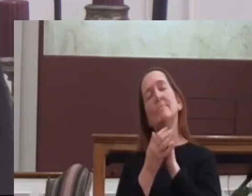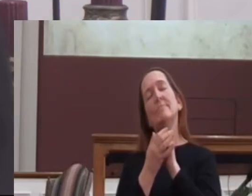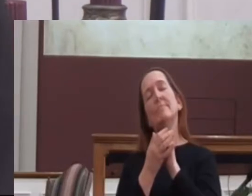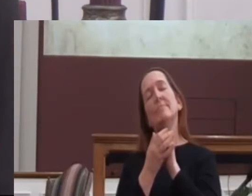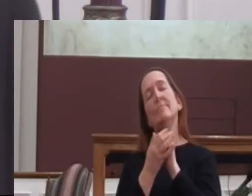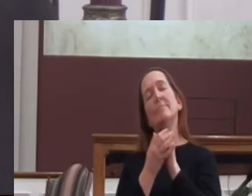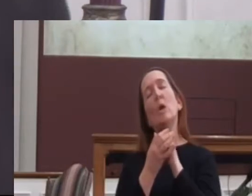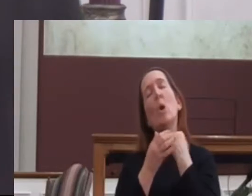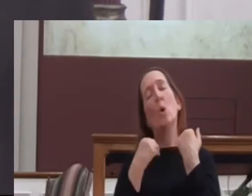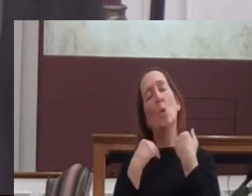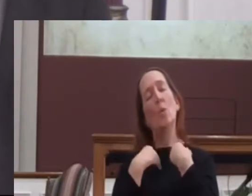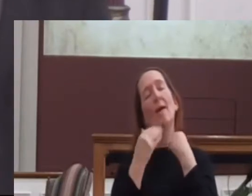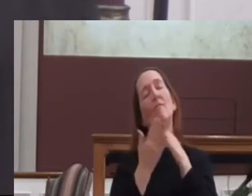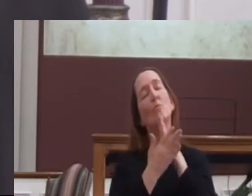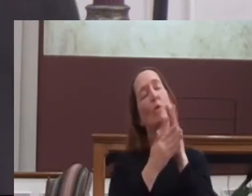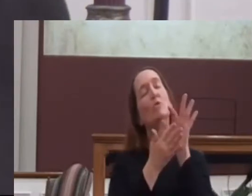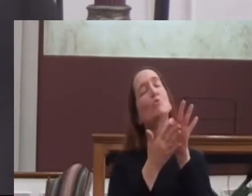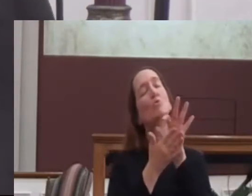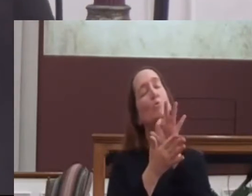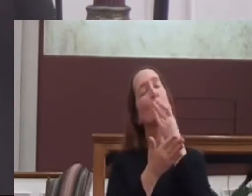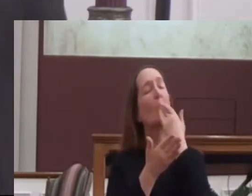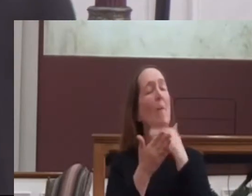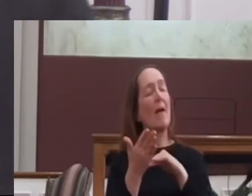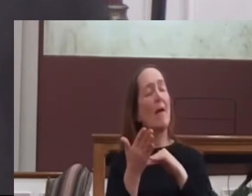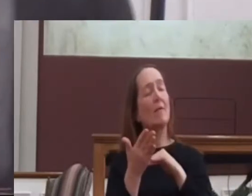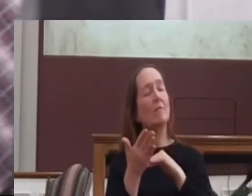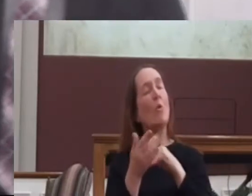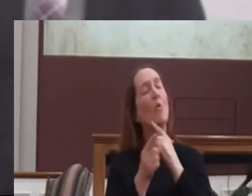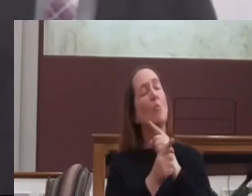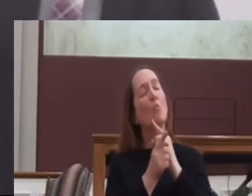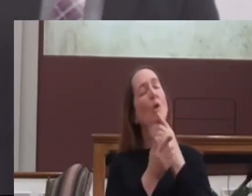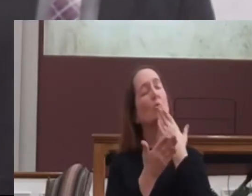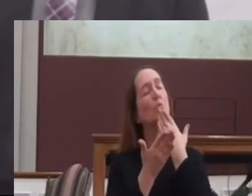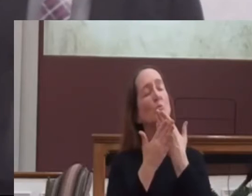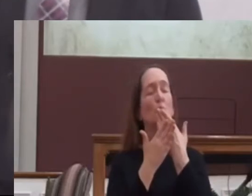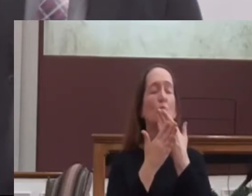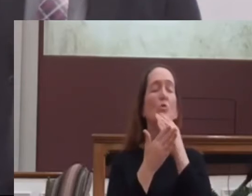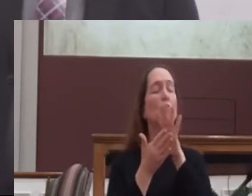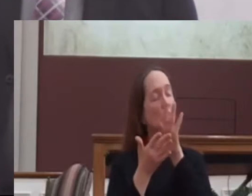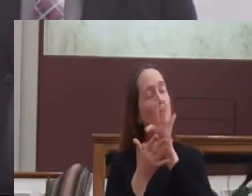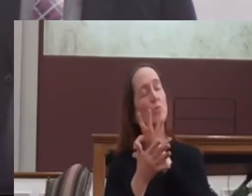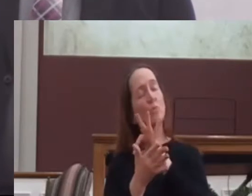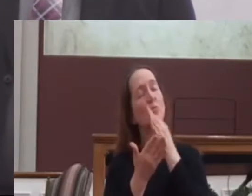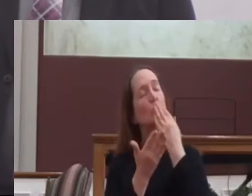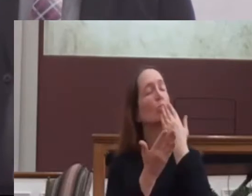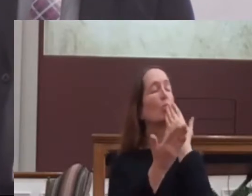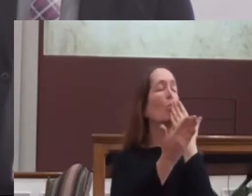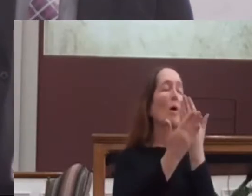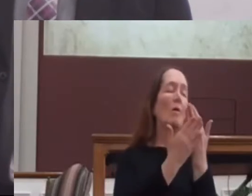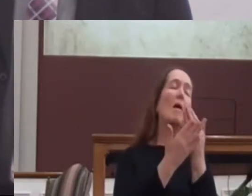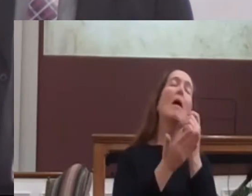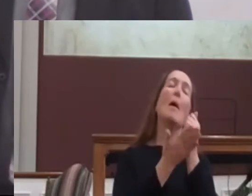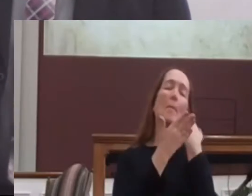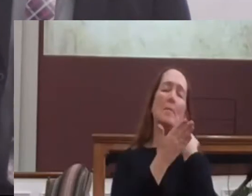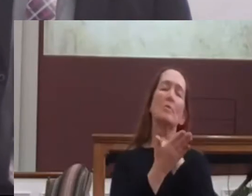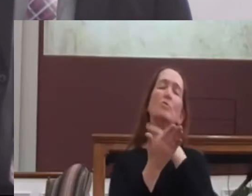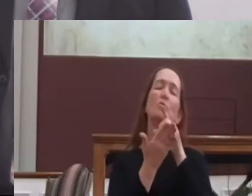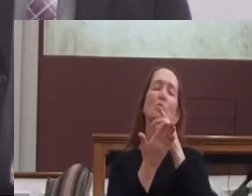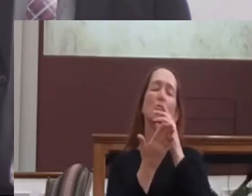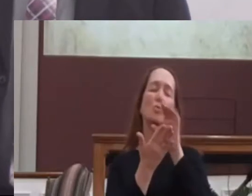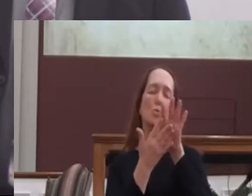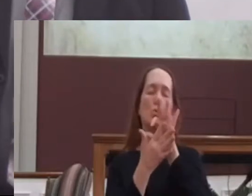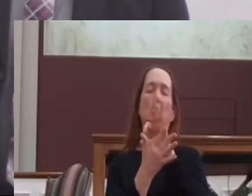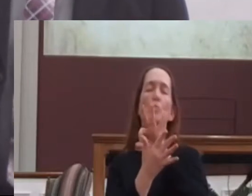Another right You gave us. We have the right to choose badly, or we have the right to choose